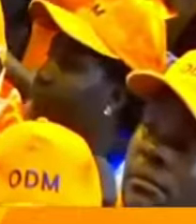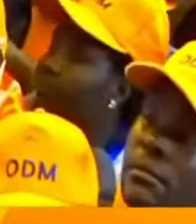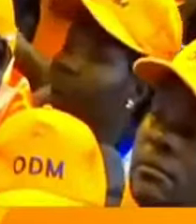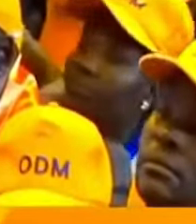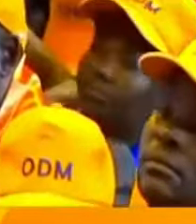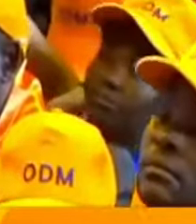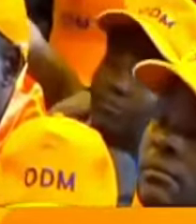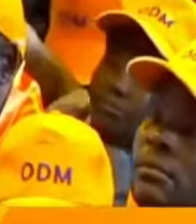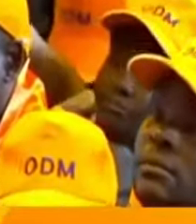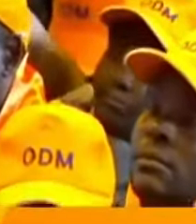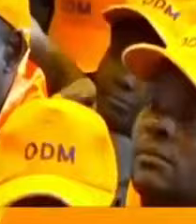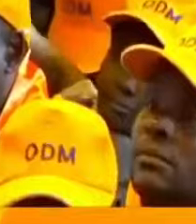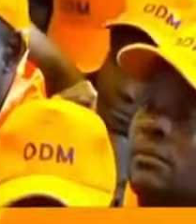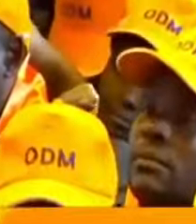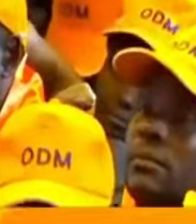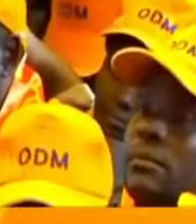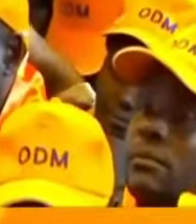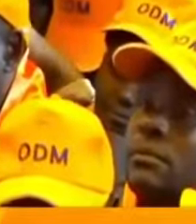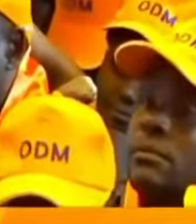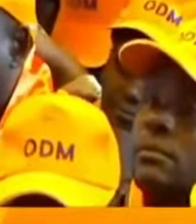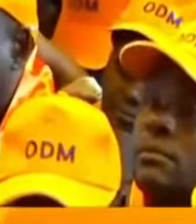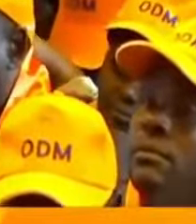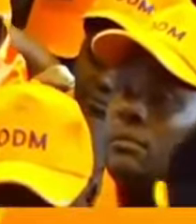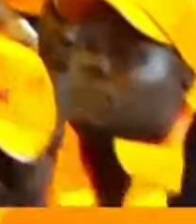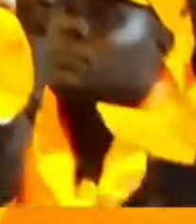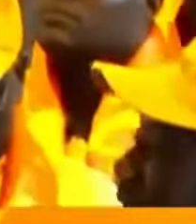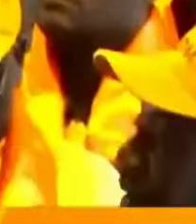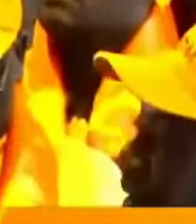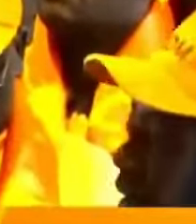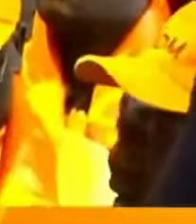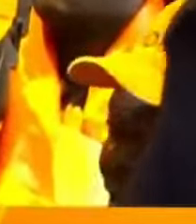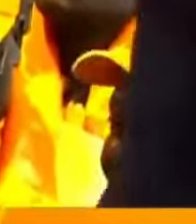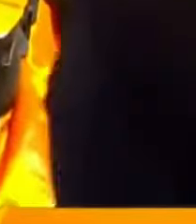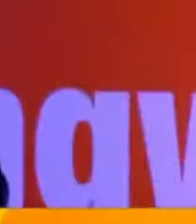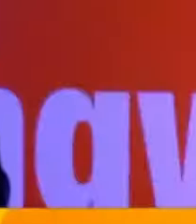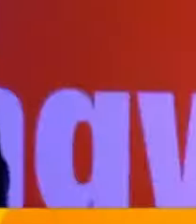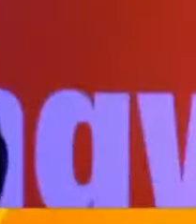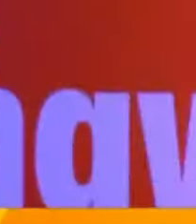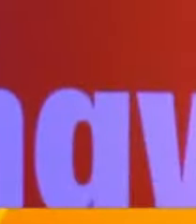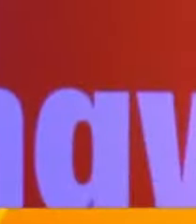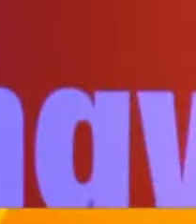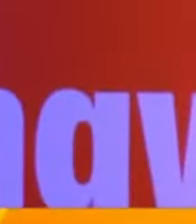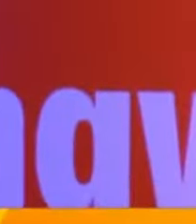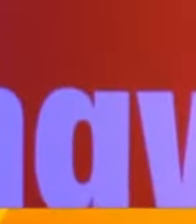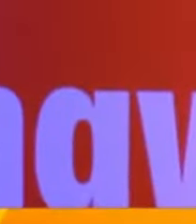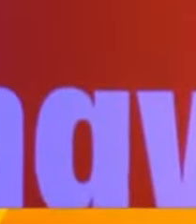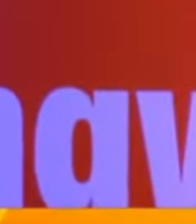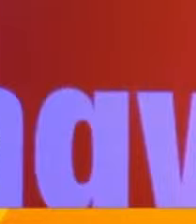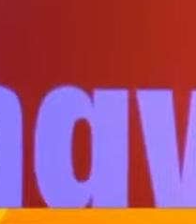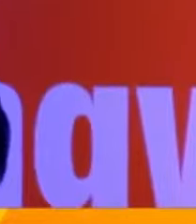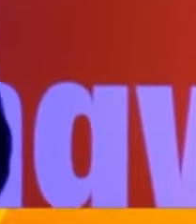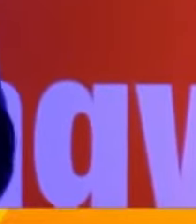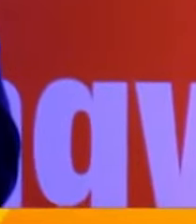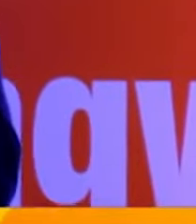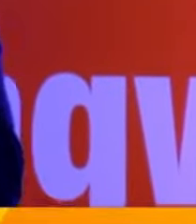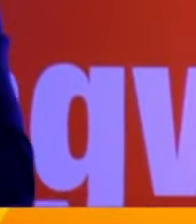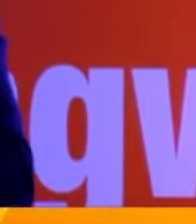to the delegates? And we'd like also to inform our party leader. We are the most